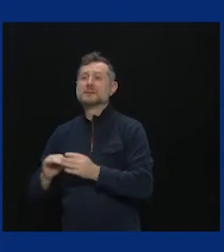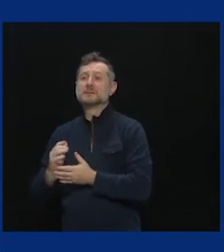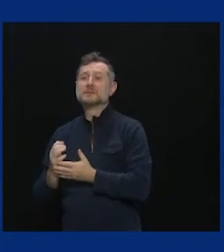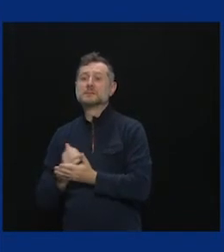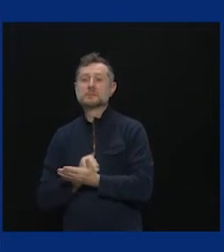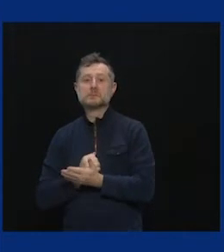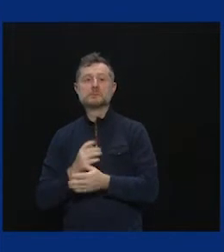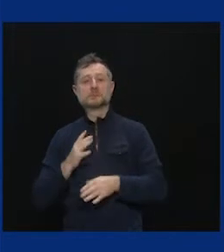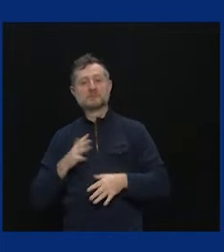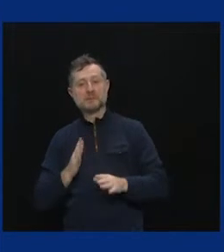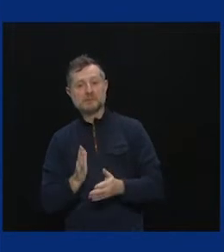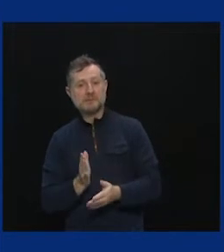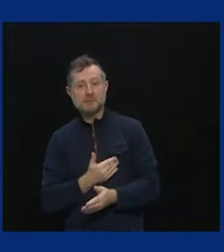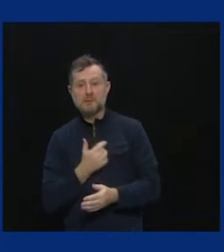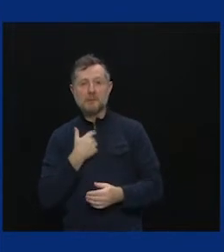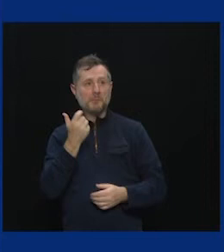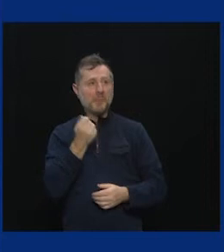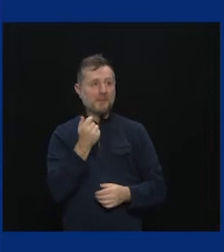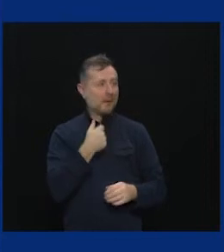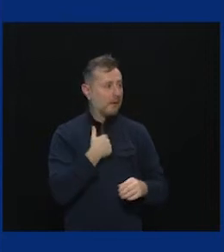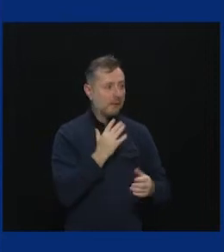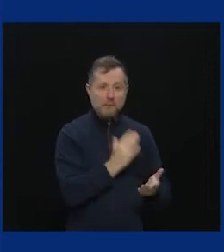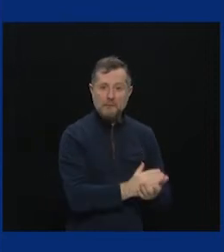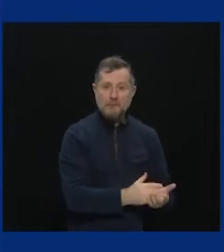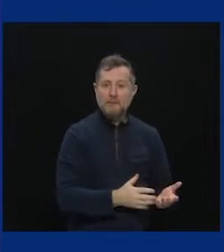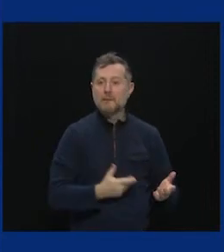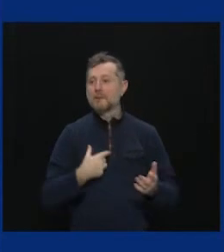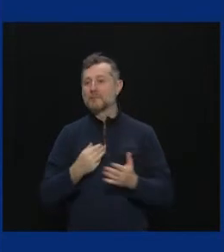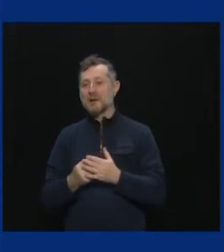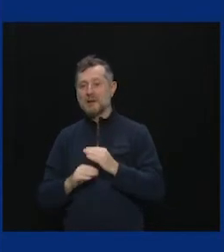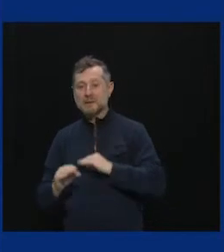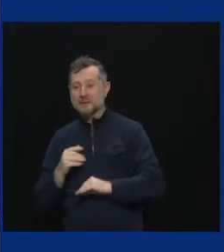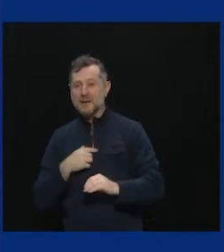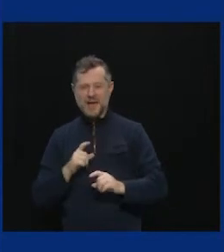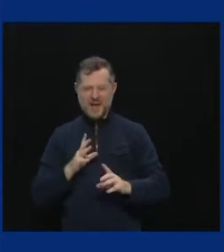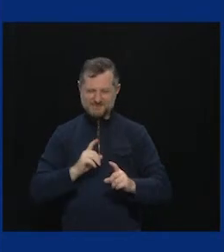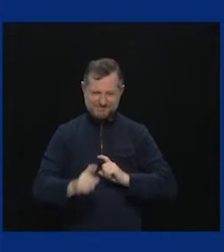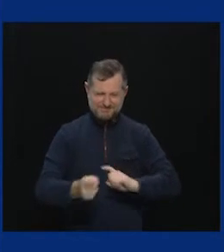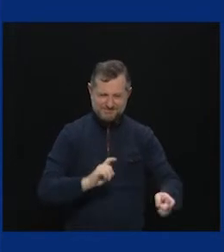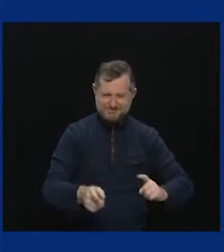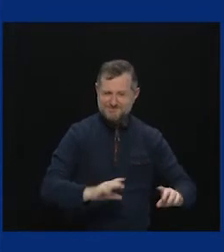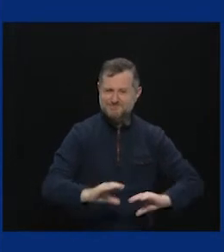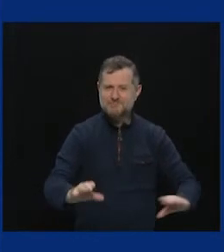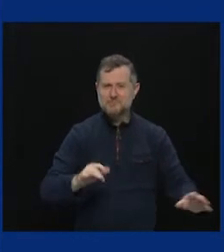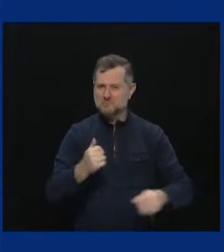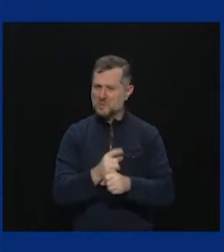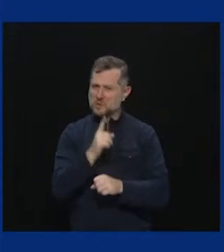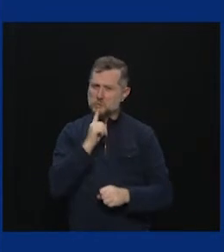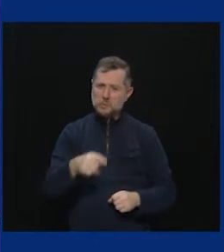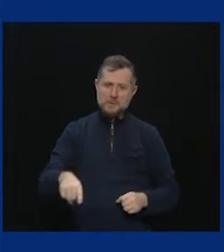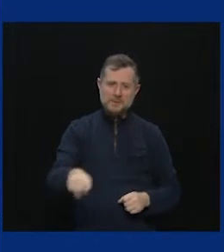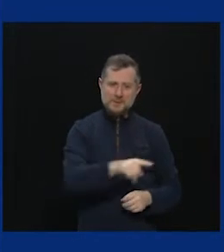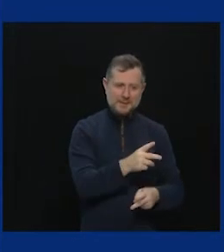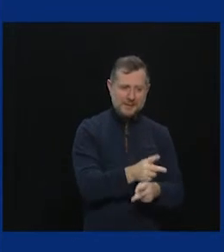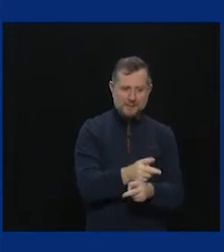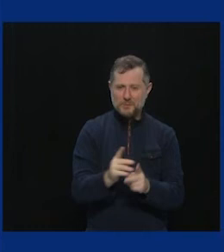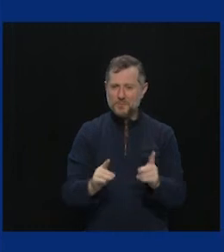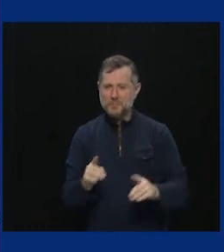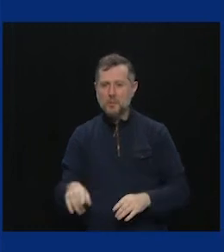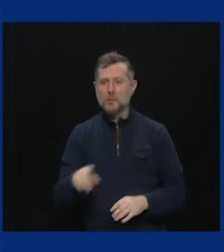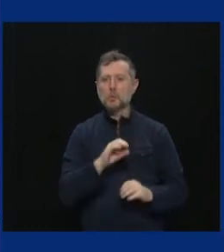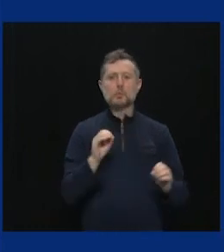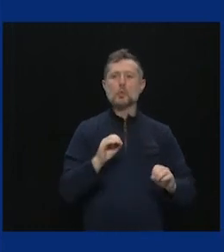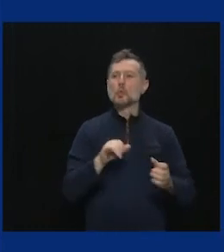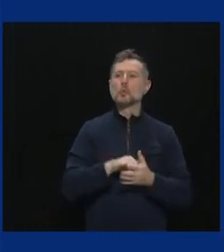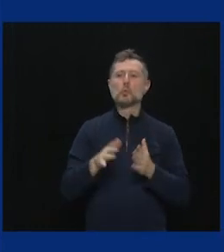of benefits. We got that money out the door. We made sure that We took care of people. So no New Yorkers were falling